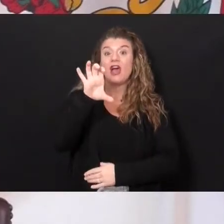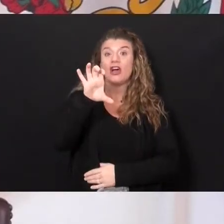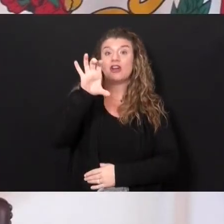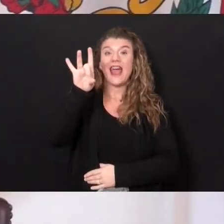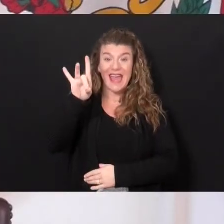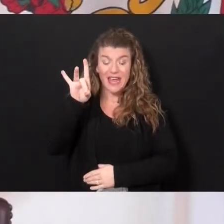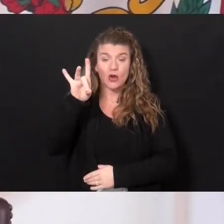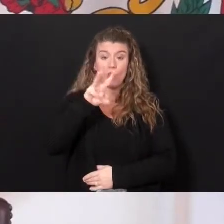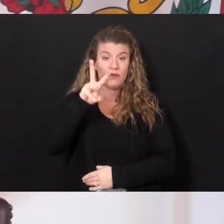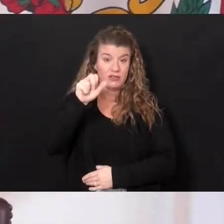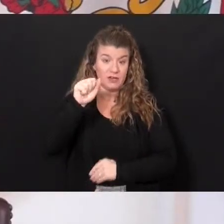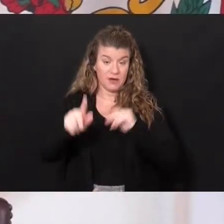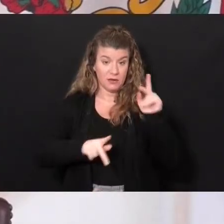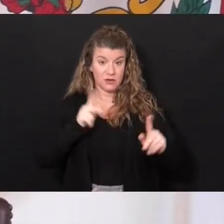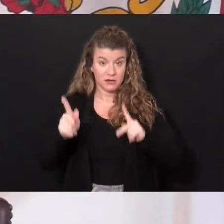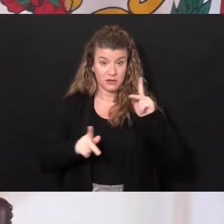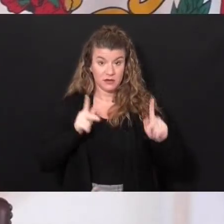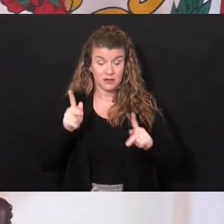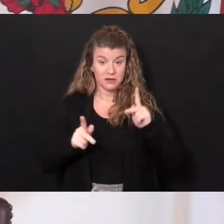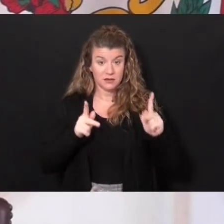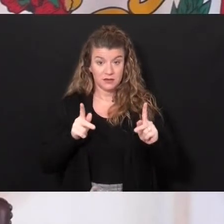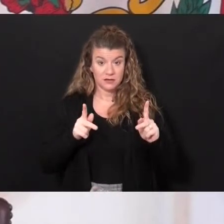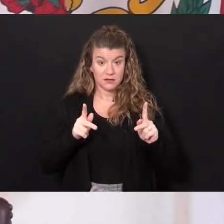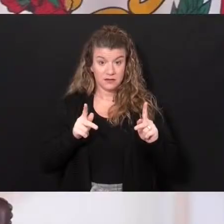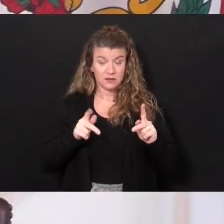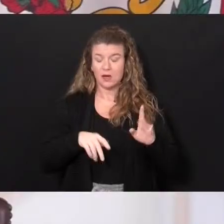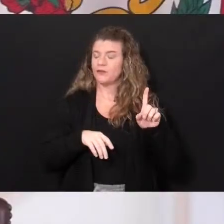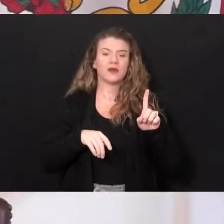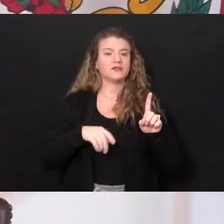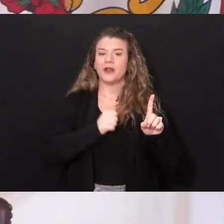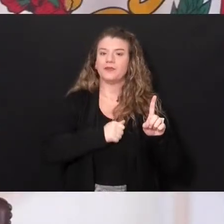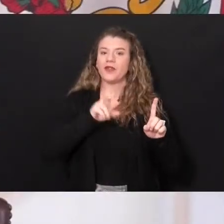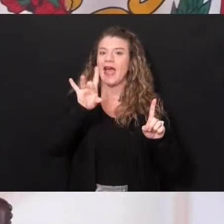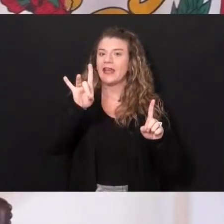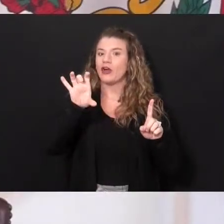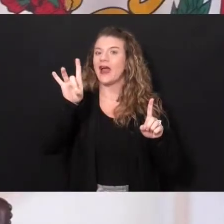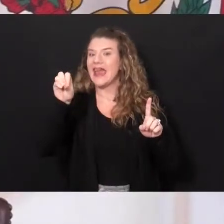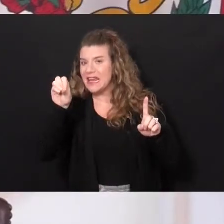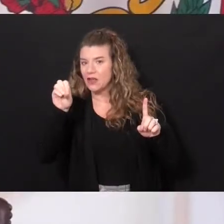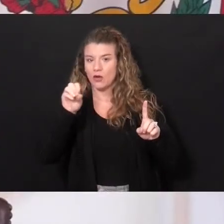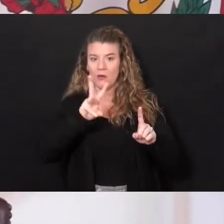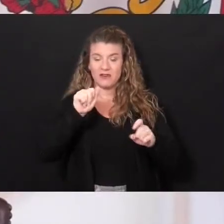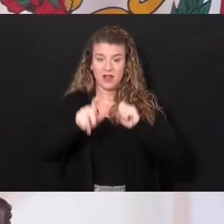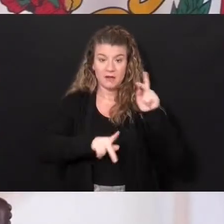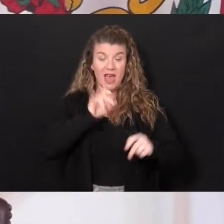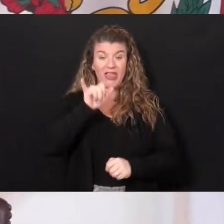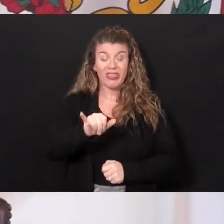262,808 West Virginians. 880 West Virginians. That is